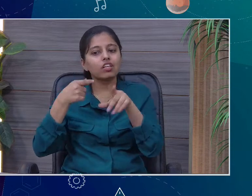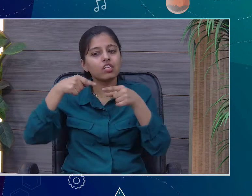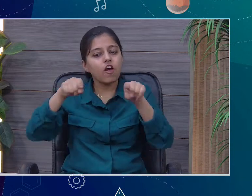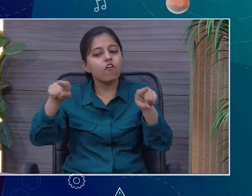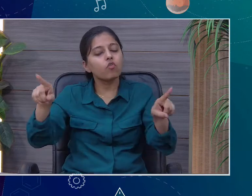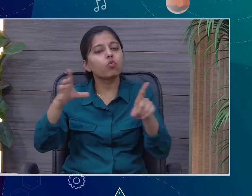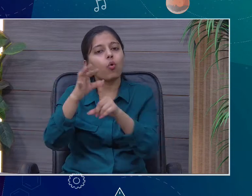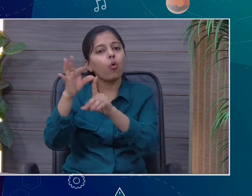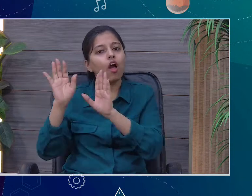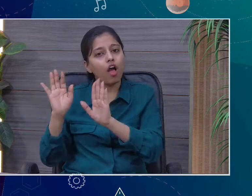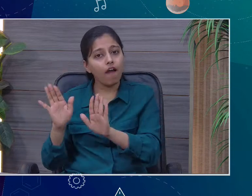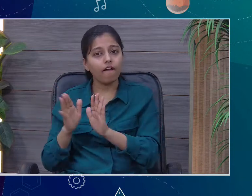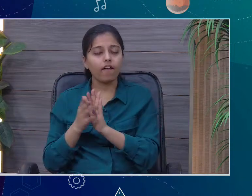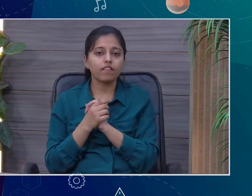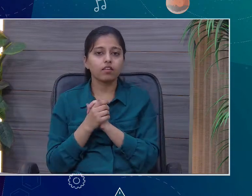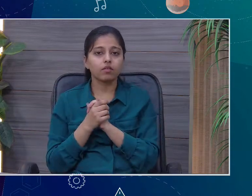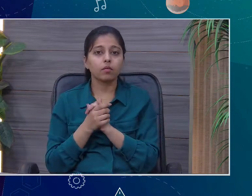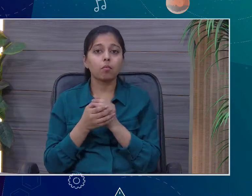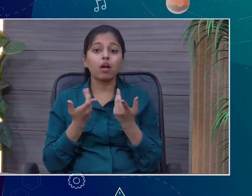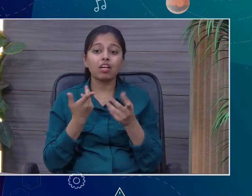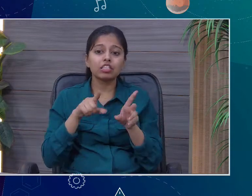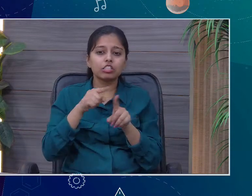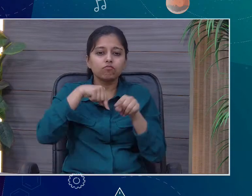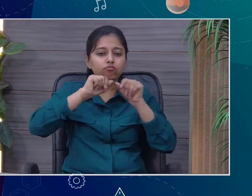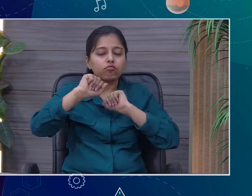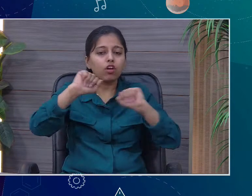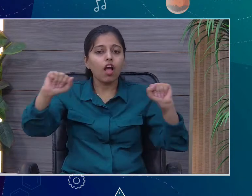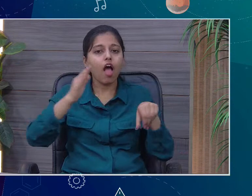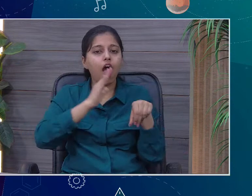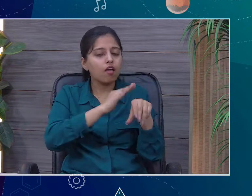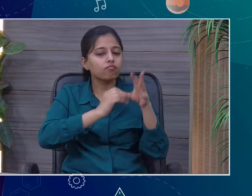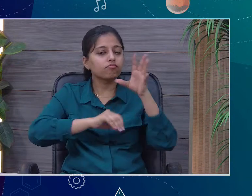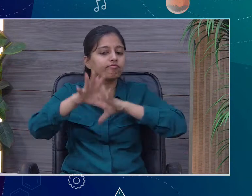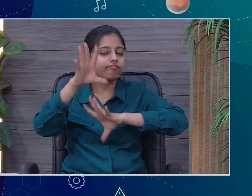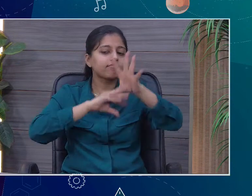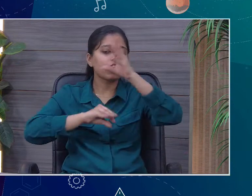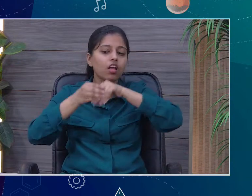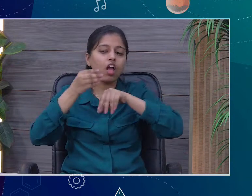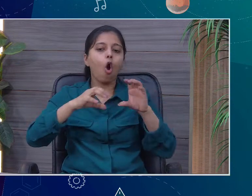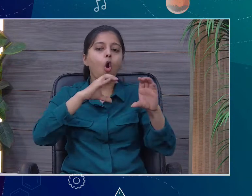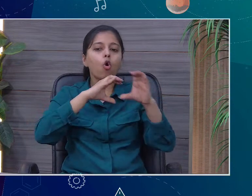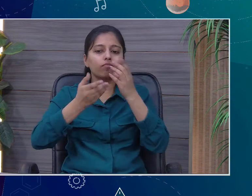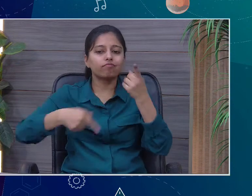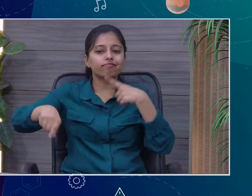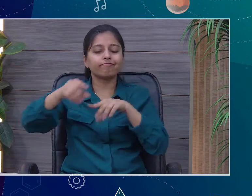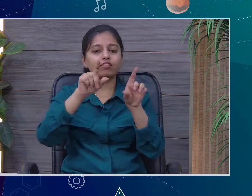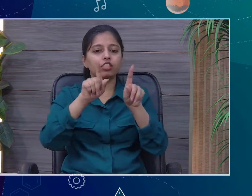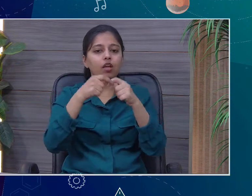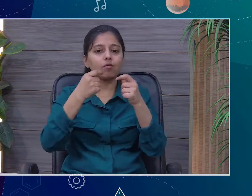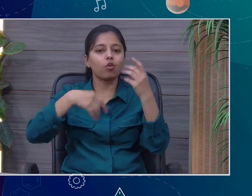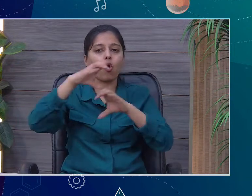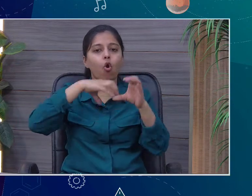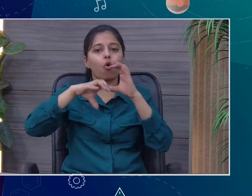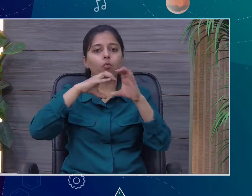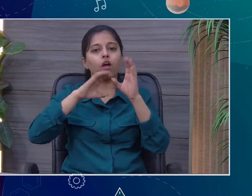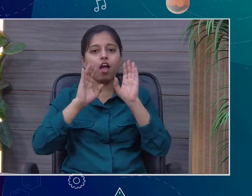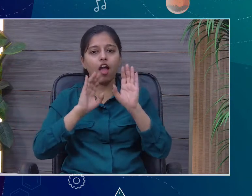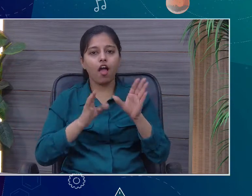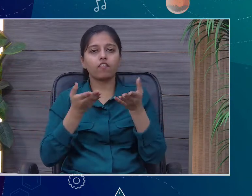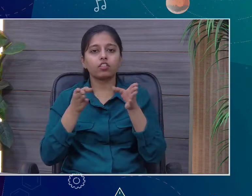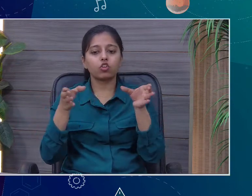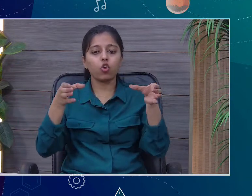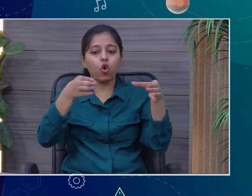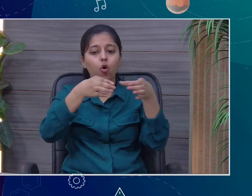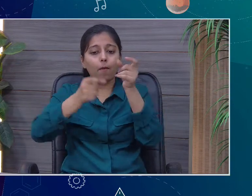themselves, but they are getting the experience of that from the communication by their peers, right. or in the